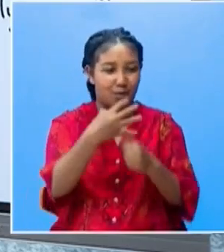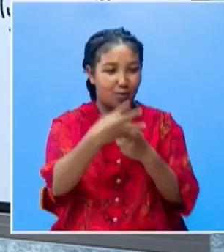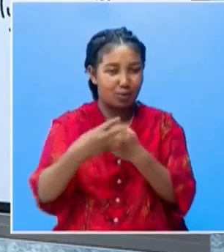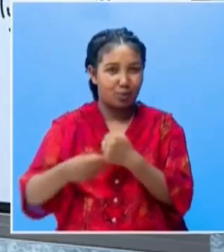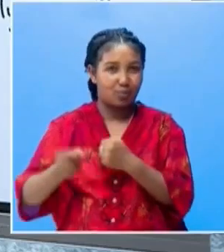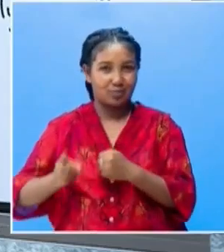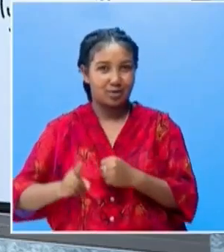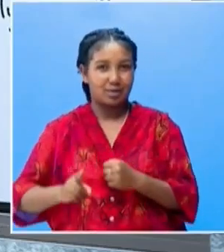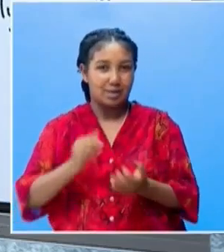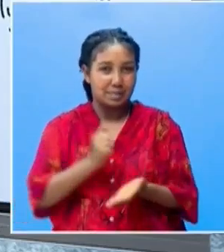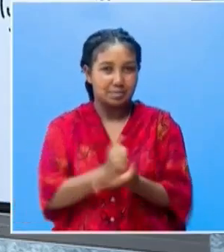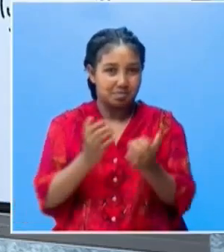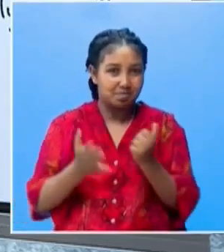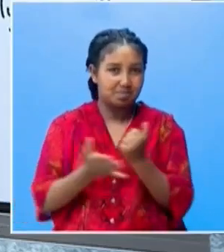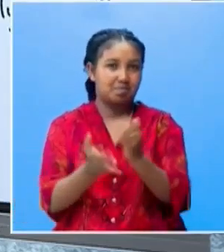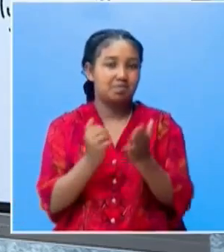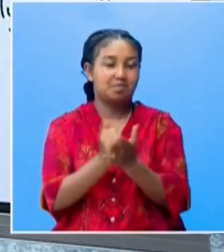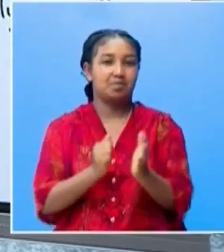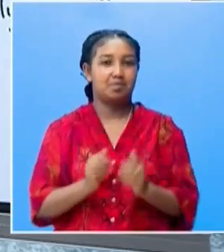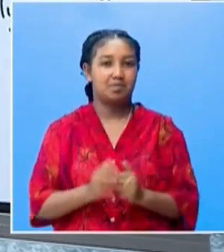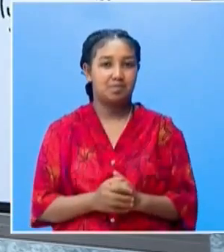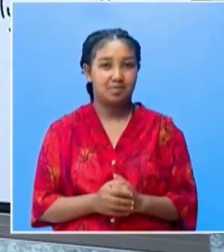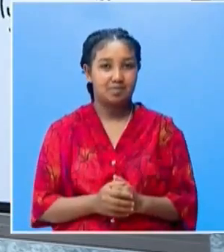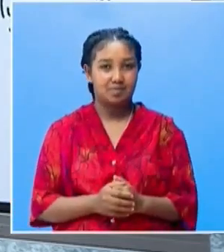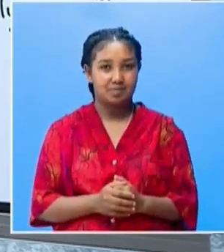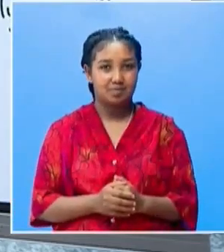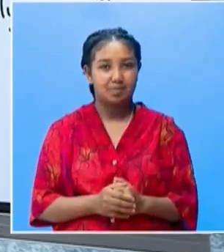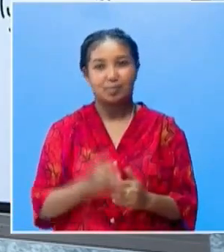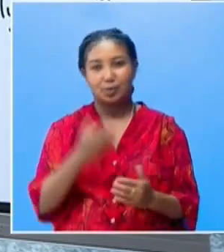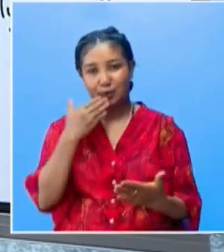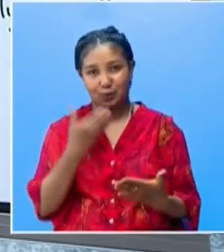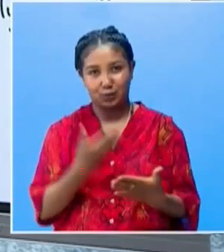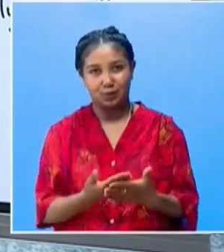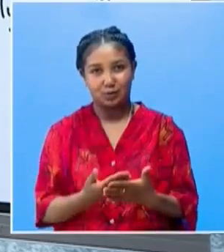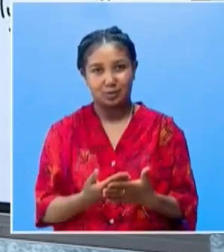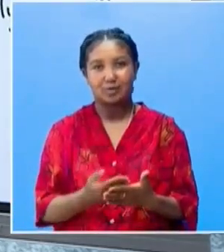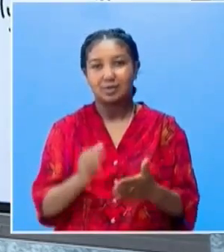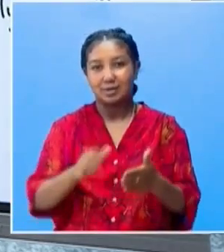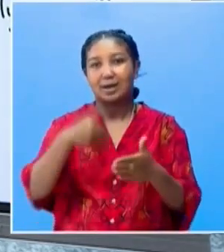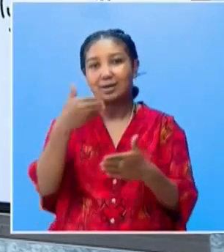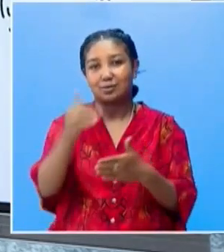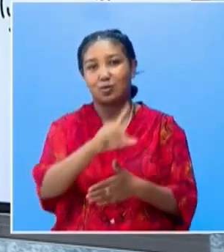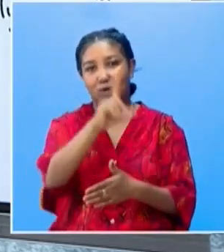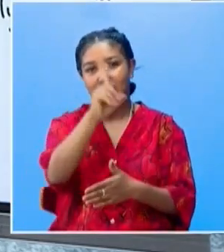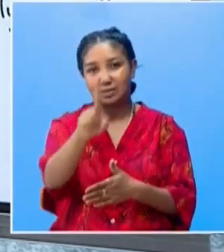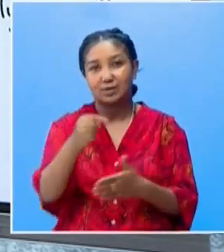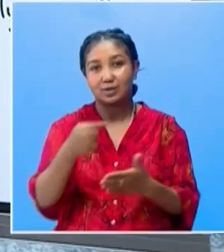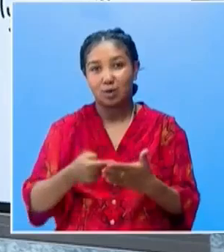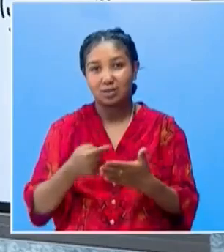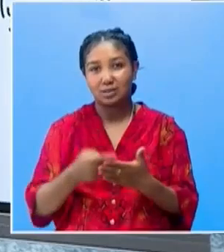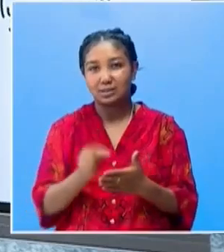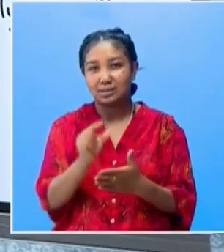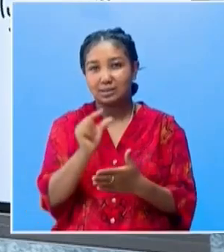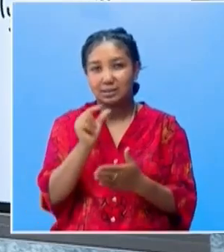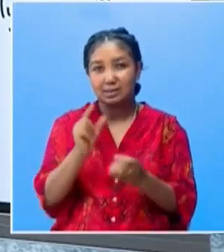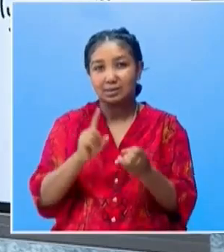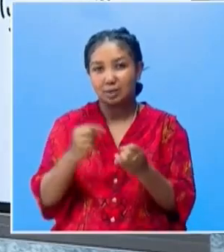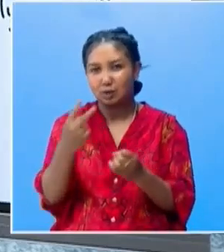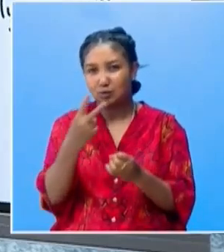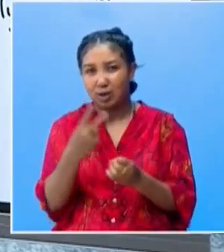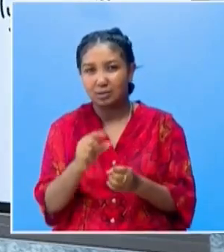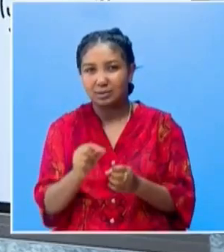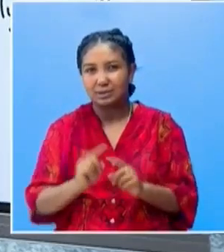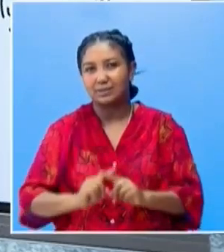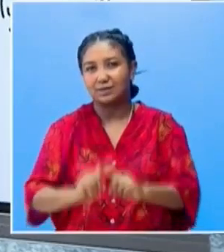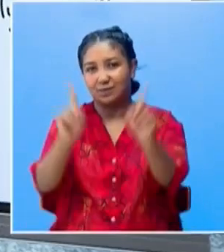Means let's help each other. All right? Good. Let's go to the next question. This one is a little bit, the last two are a little